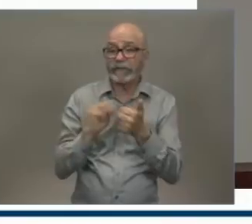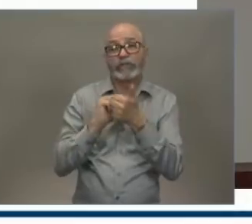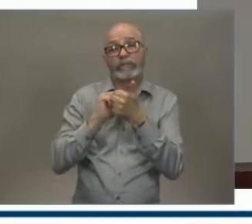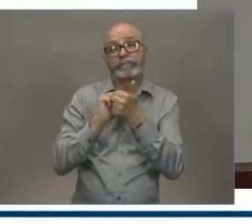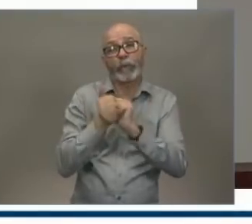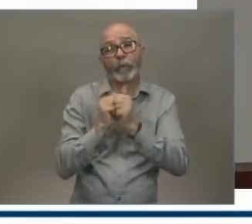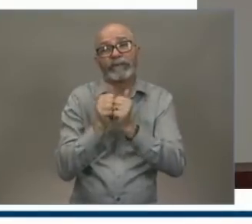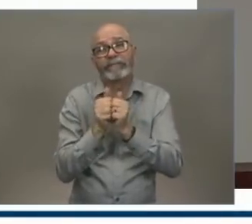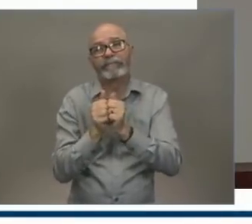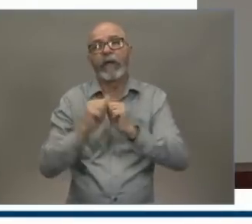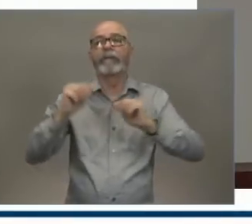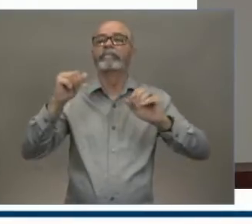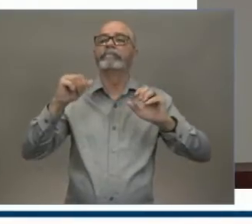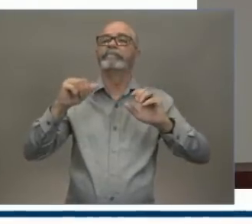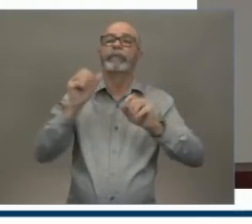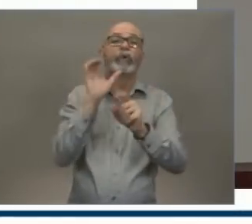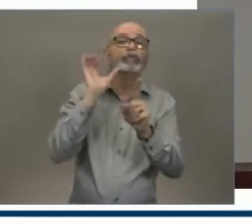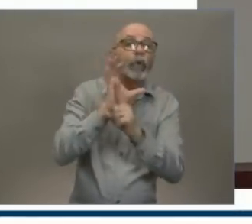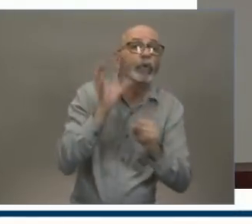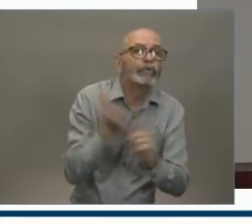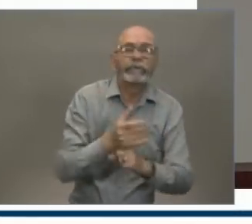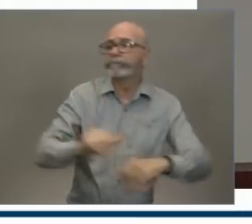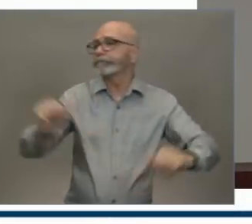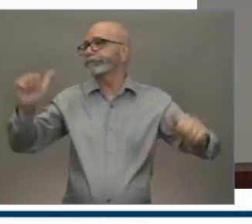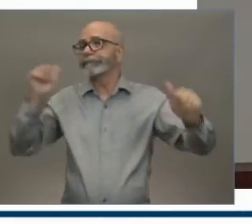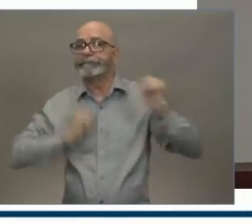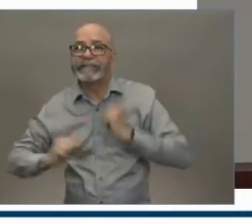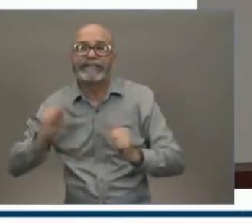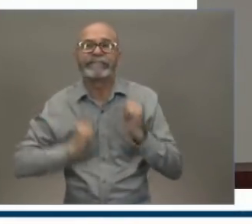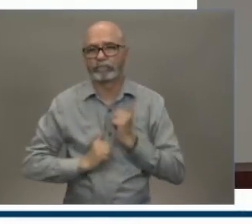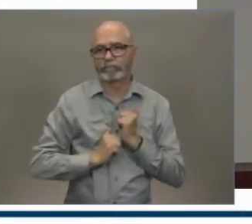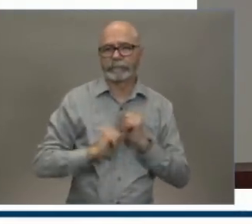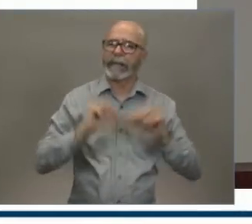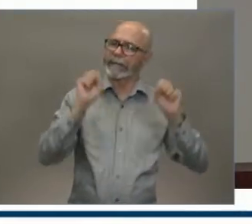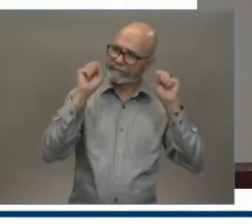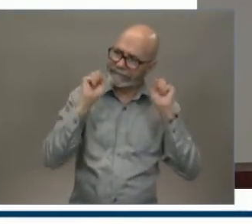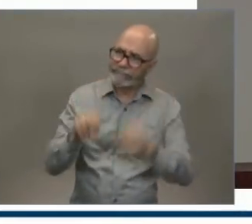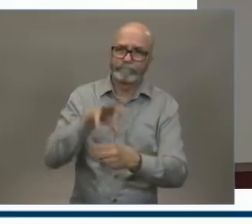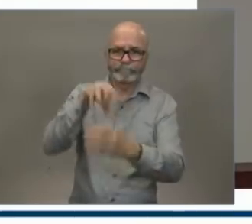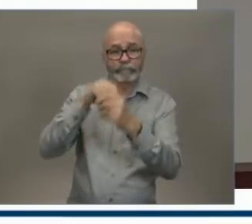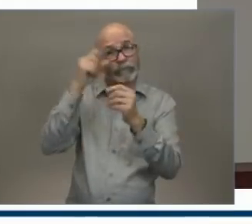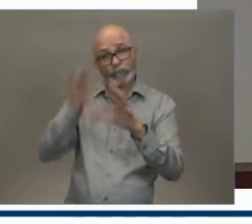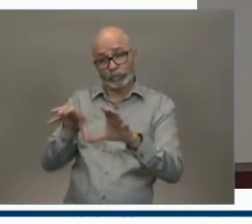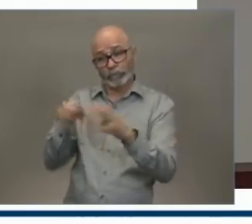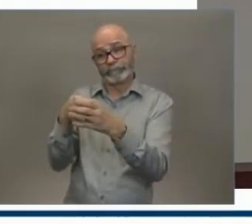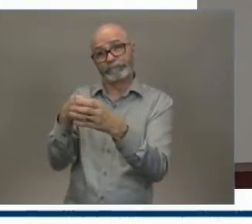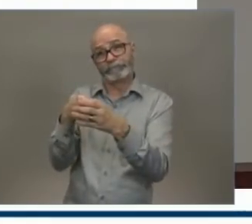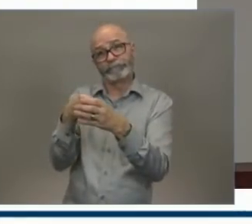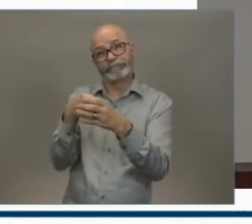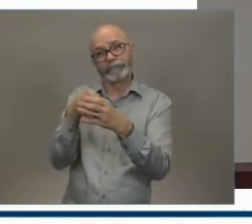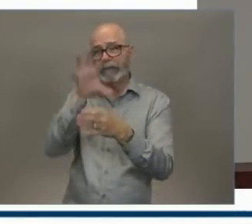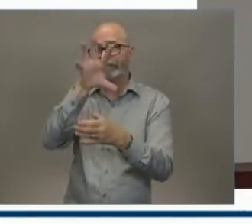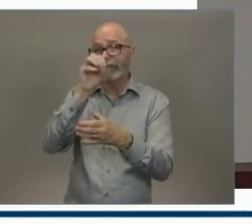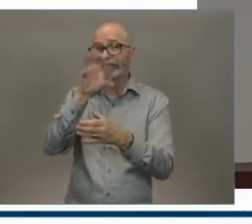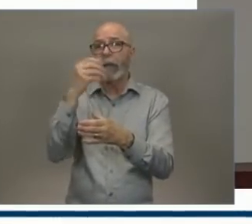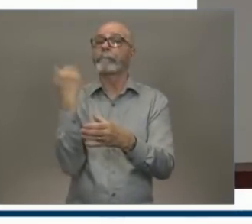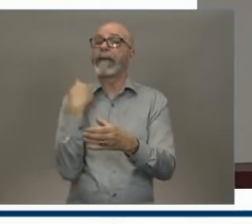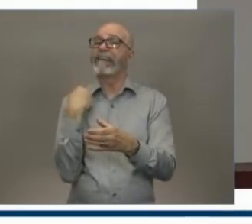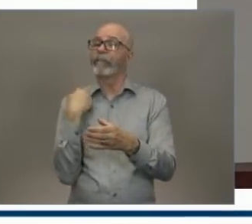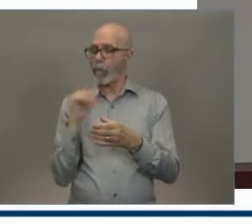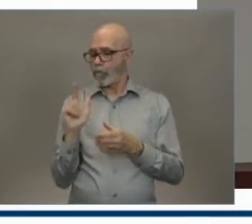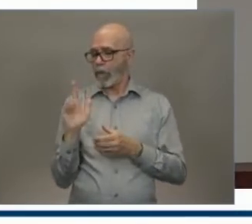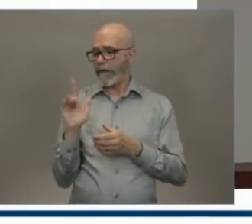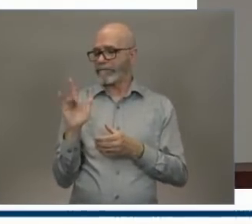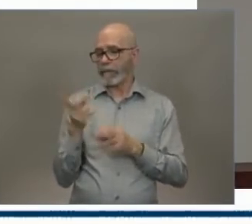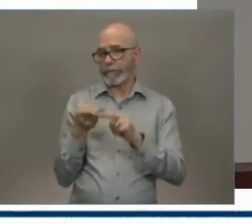sector will be able to gather now in groups of, starting on Monday, in groups of up to 50, up from 25, without social